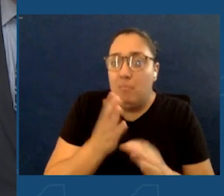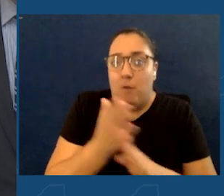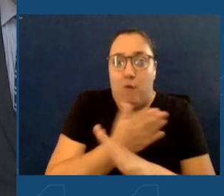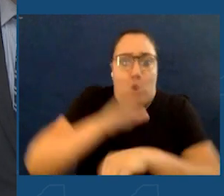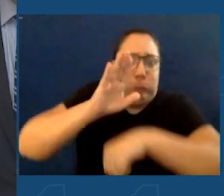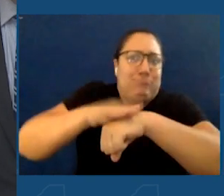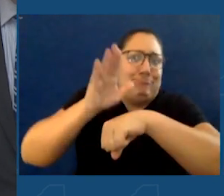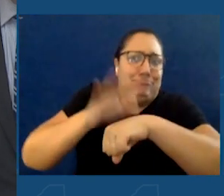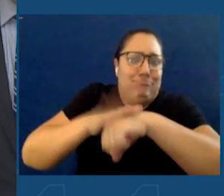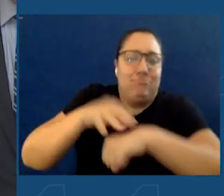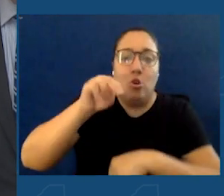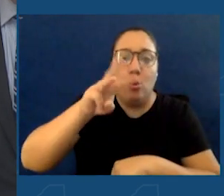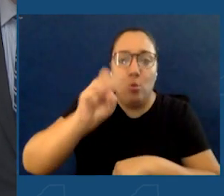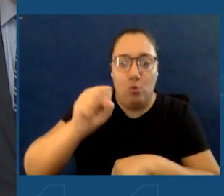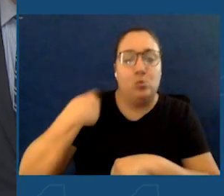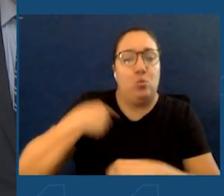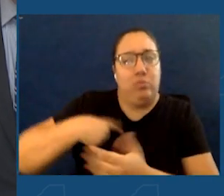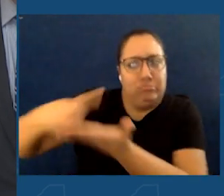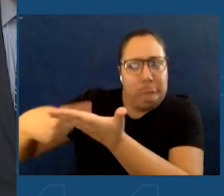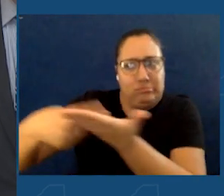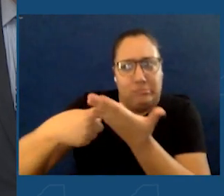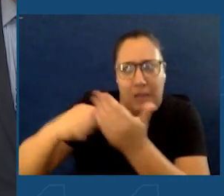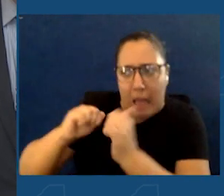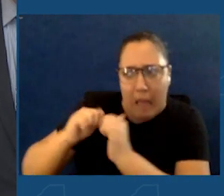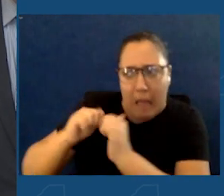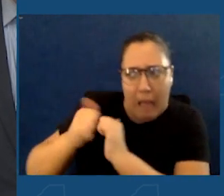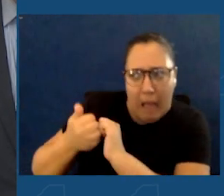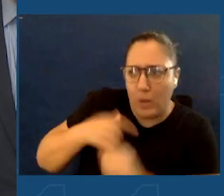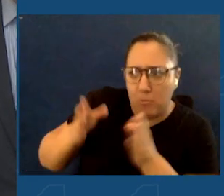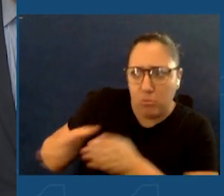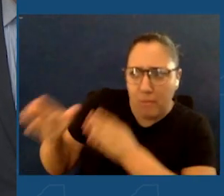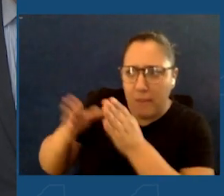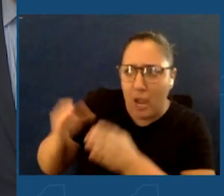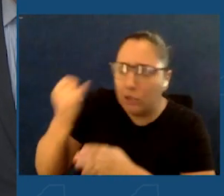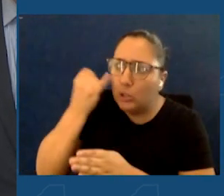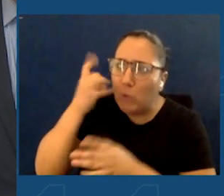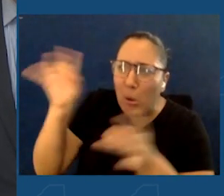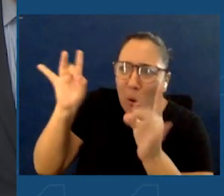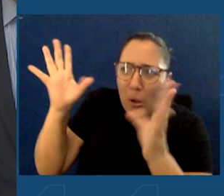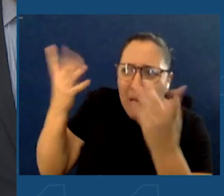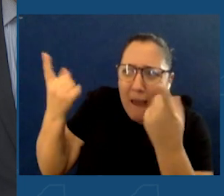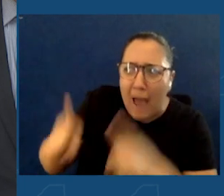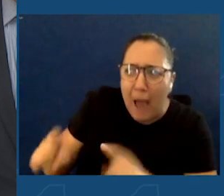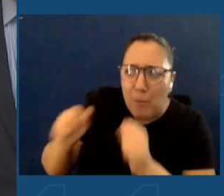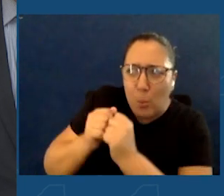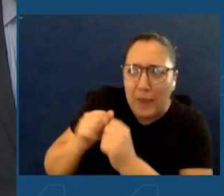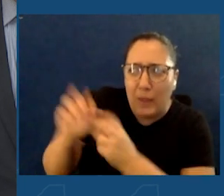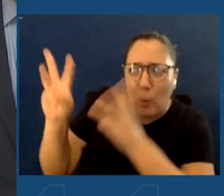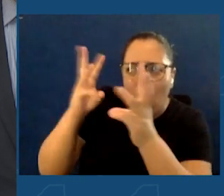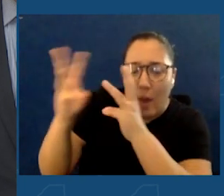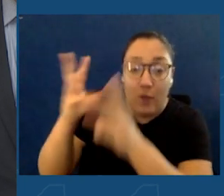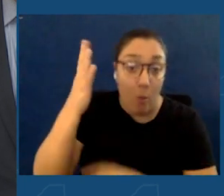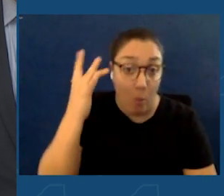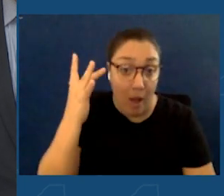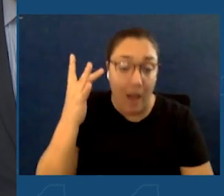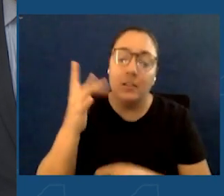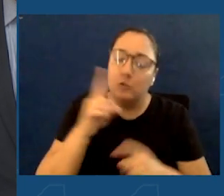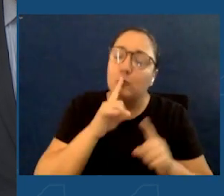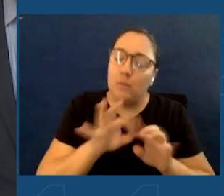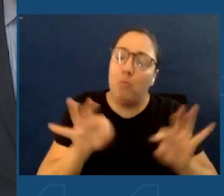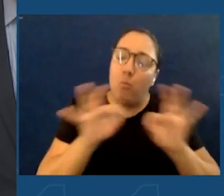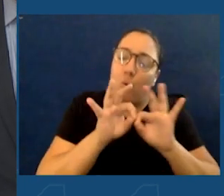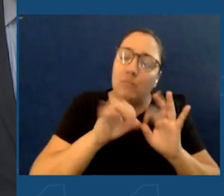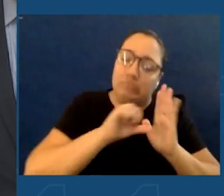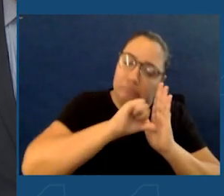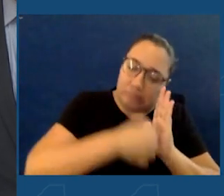about how we will be prepared to respond to worst-case scenarios when it comes to weather, because it's all about being prepared. Don't